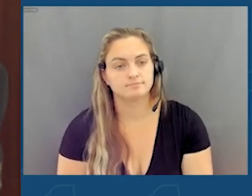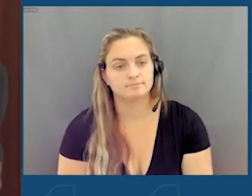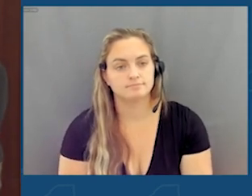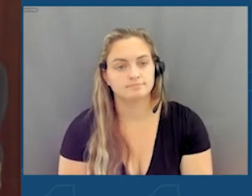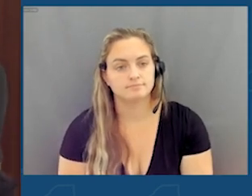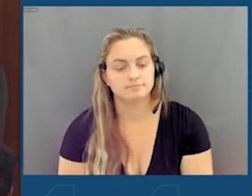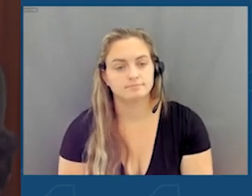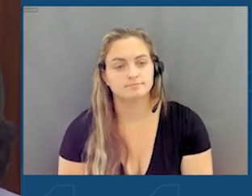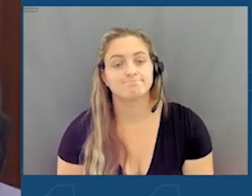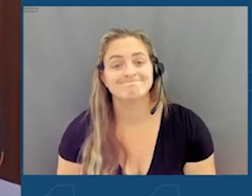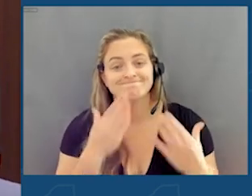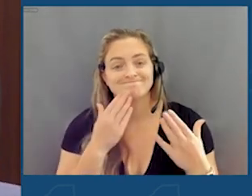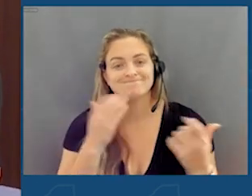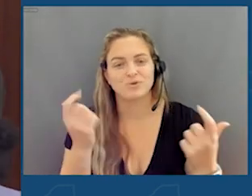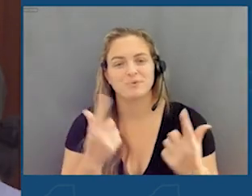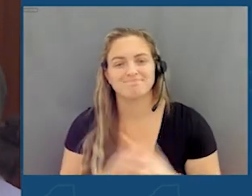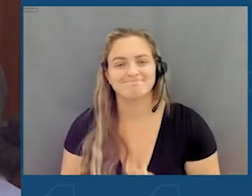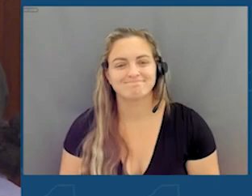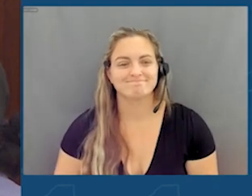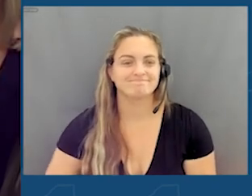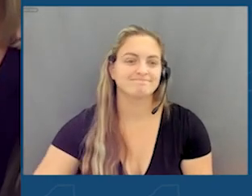Thank you, everyone.